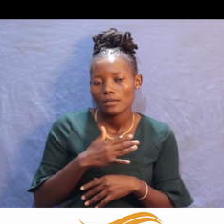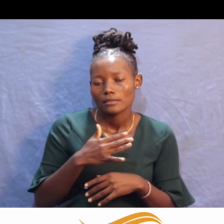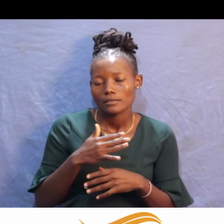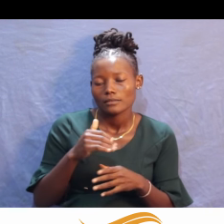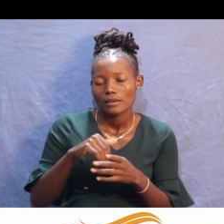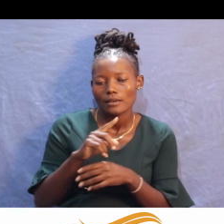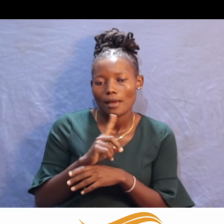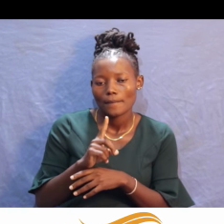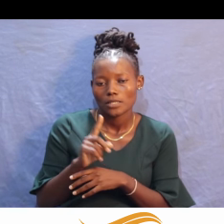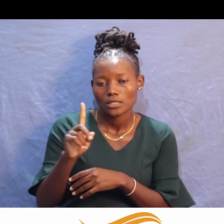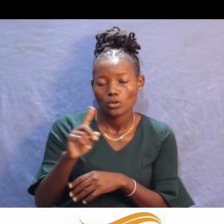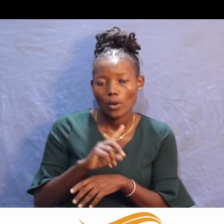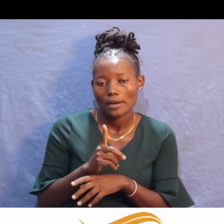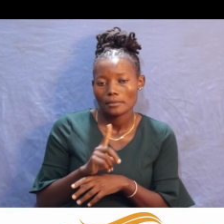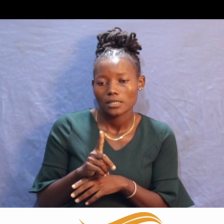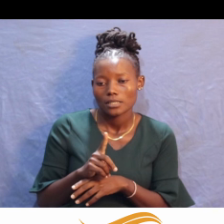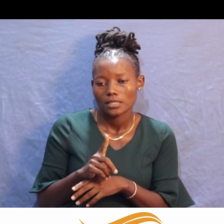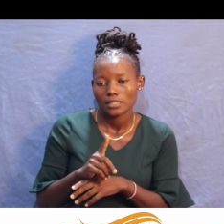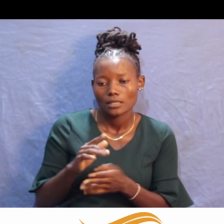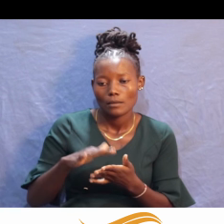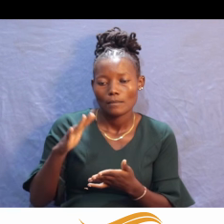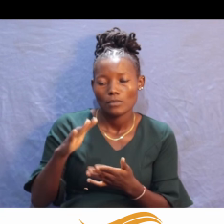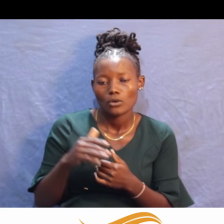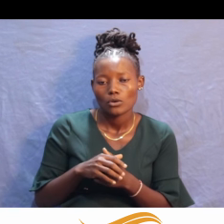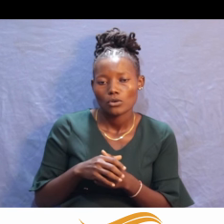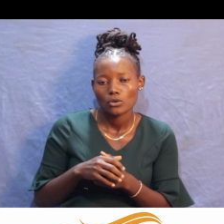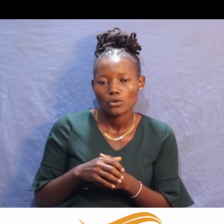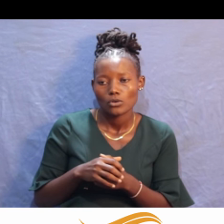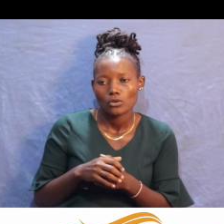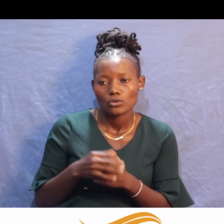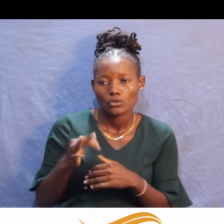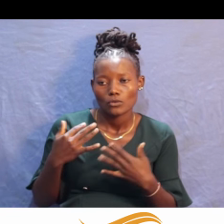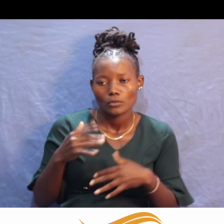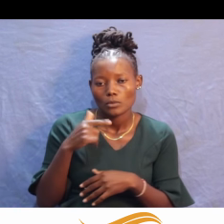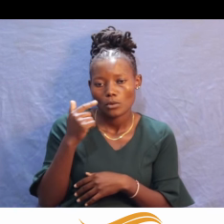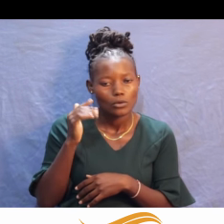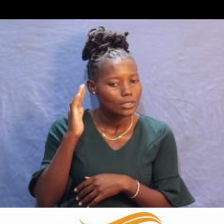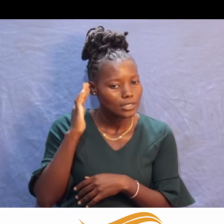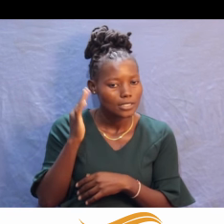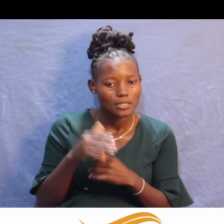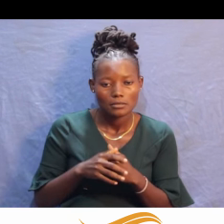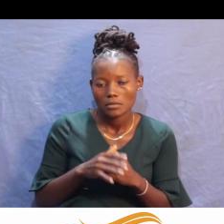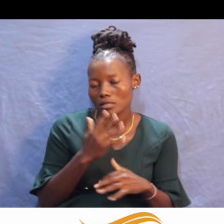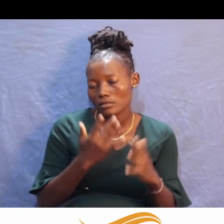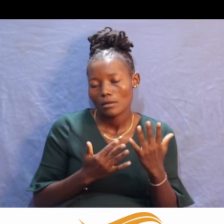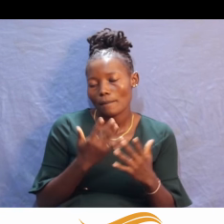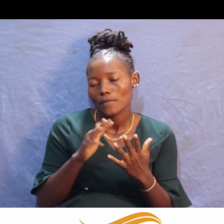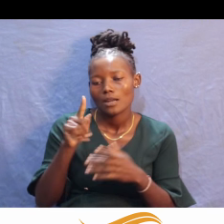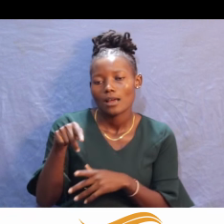So in 1 minute, most of us, they're listening to me, pump about 4 to